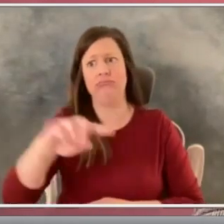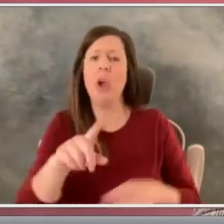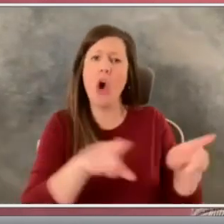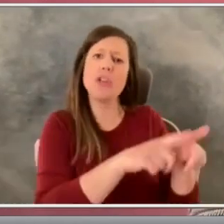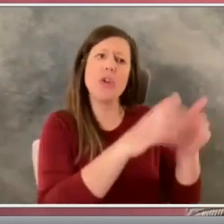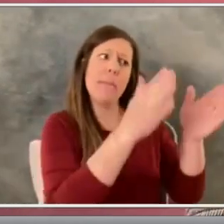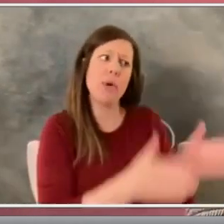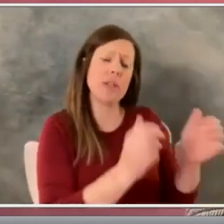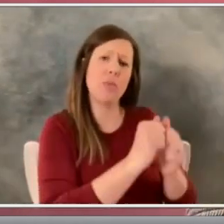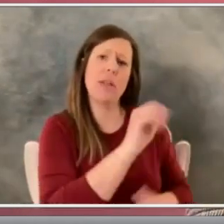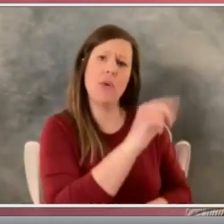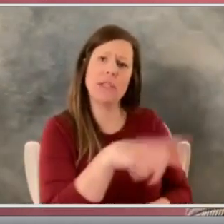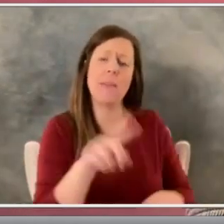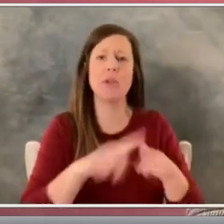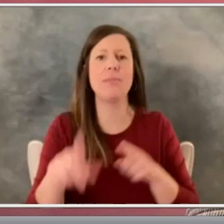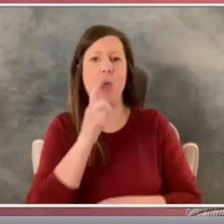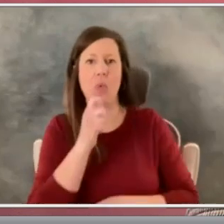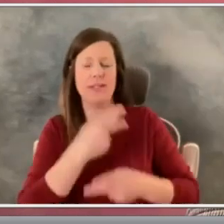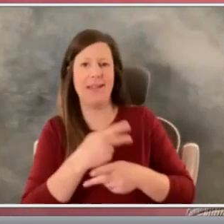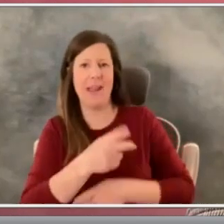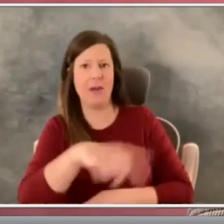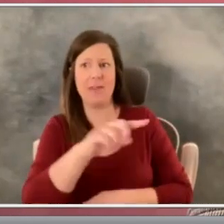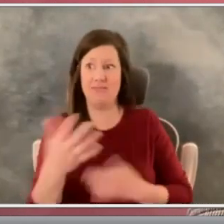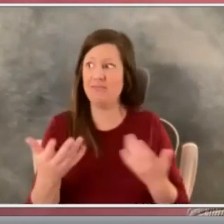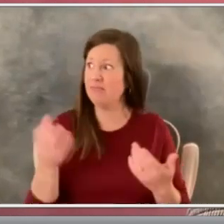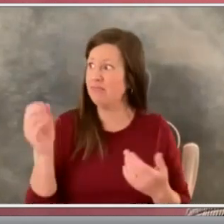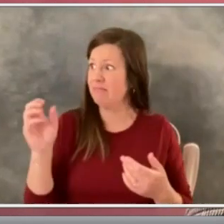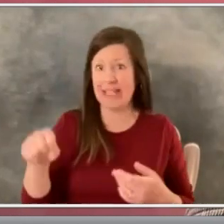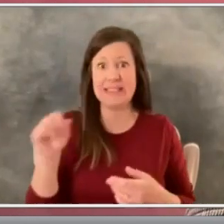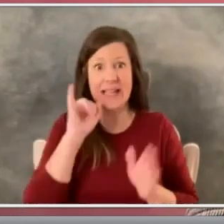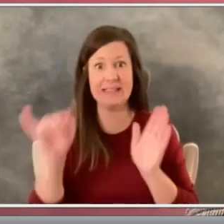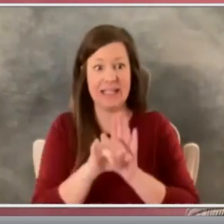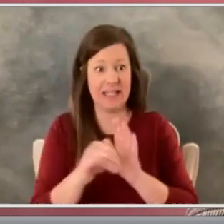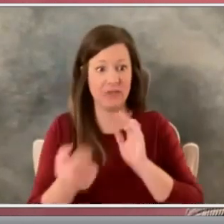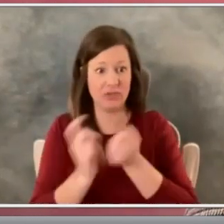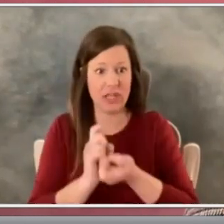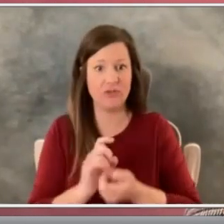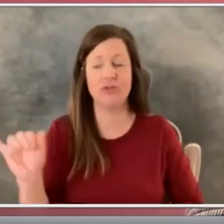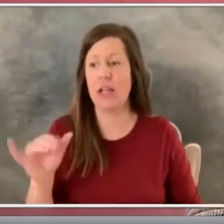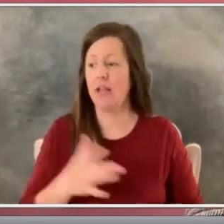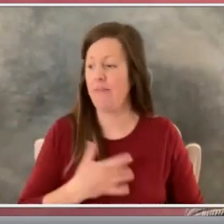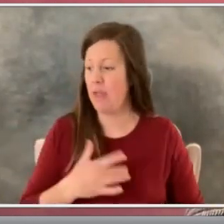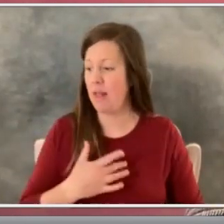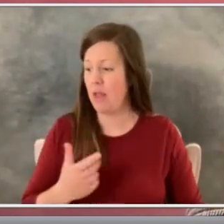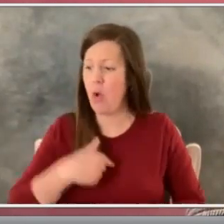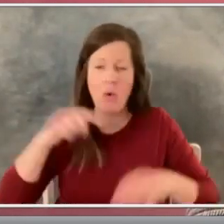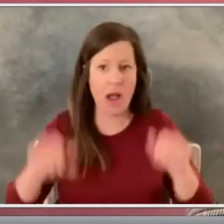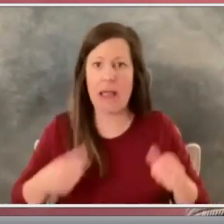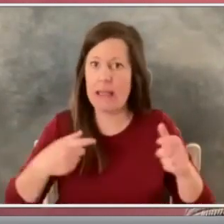disease. Because the identity piece is, I can handle this, I can do it, I owe